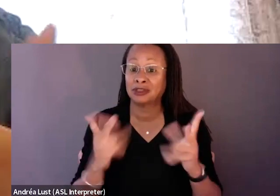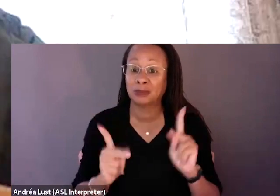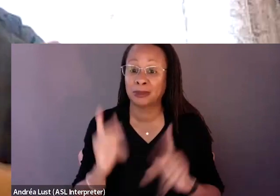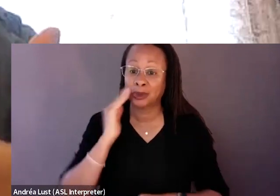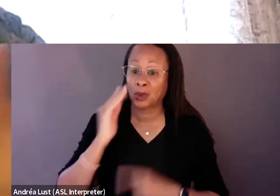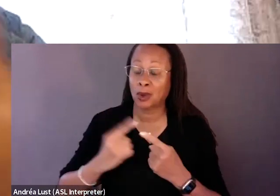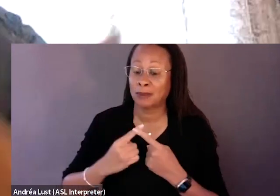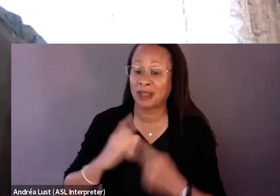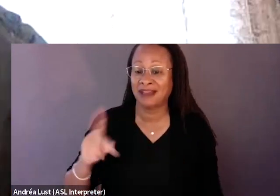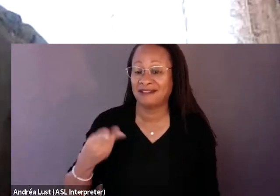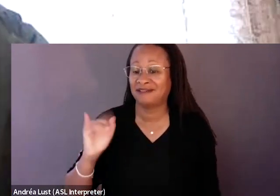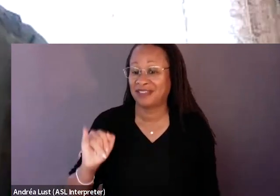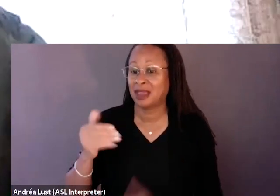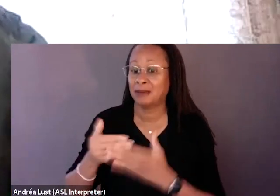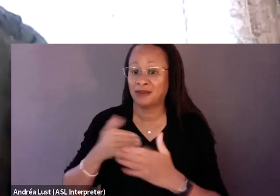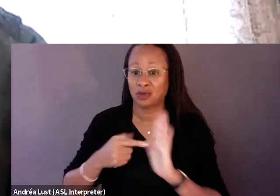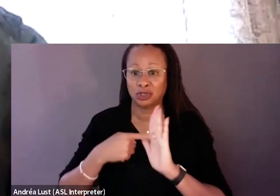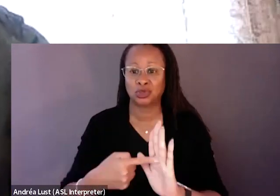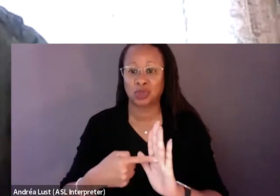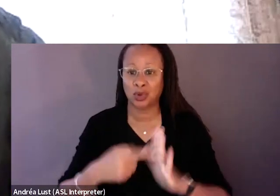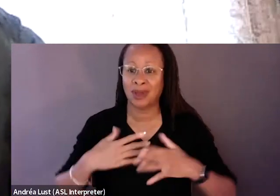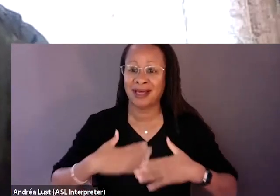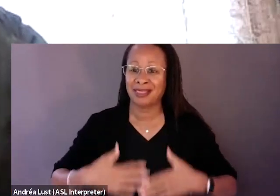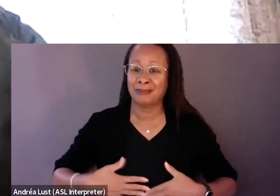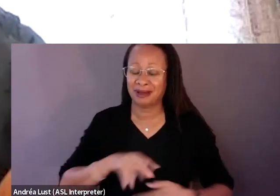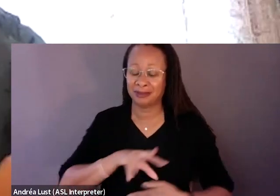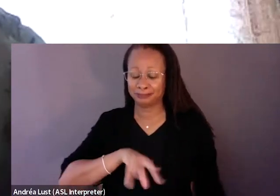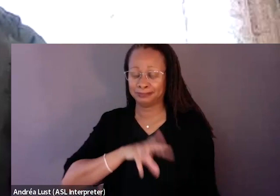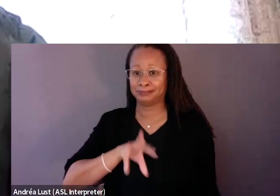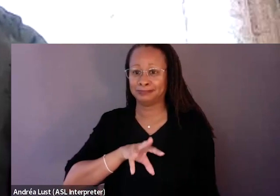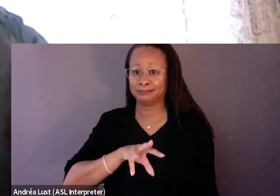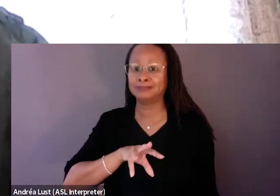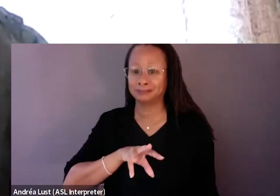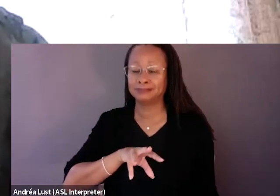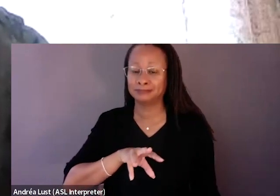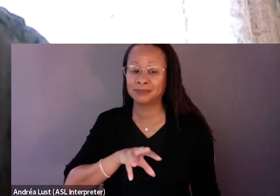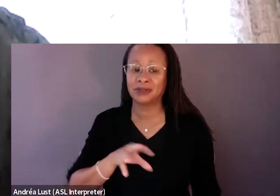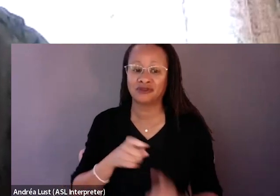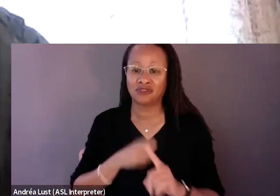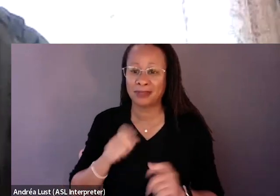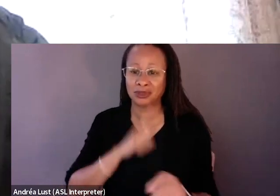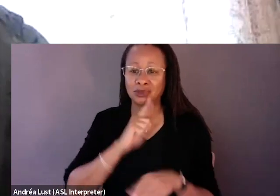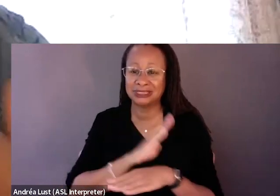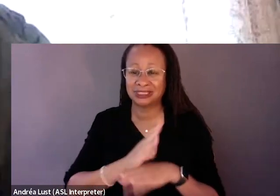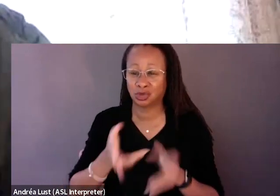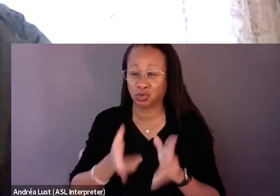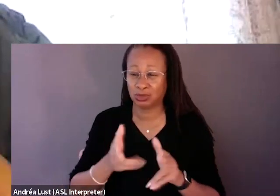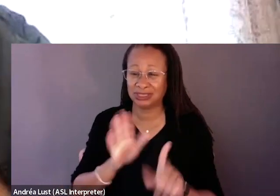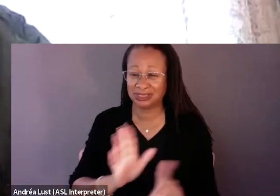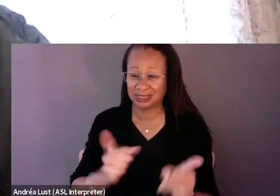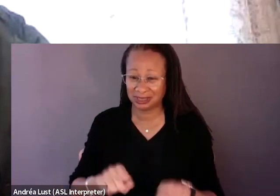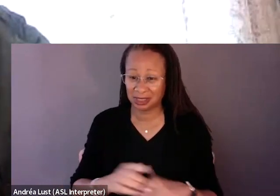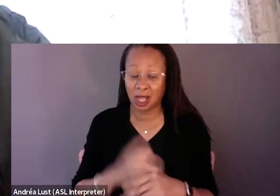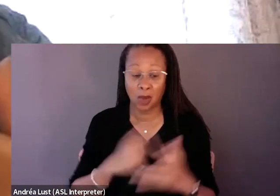about Phi before you show the body cam footage from the actual event itself. What kind of